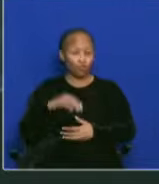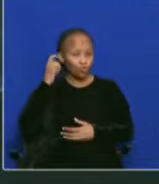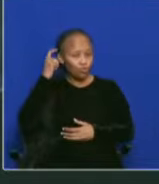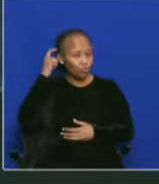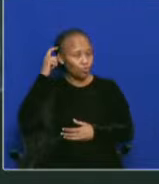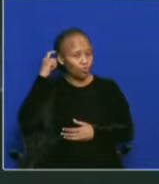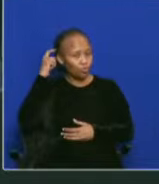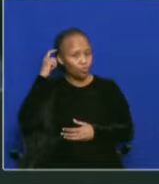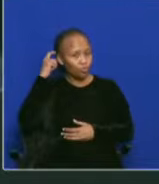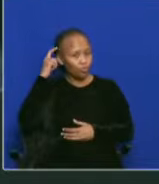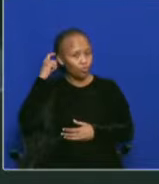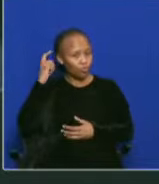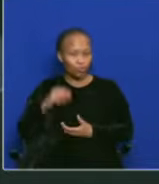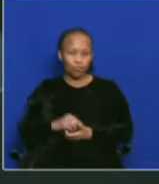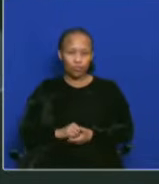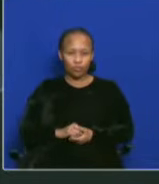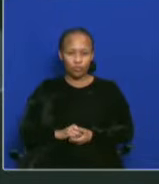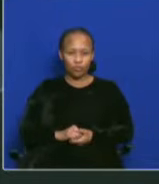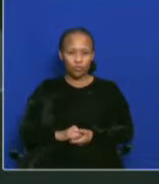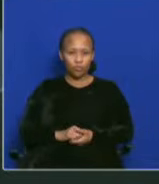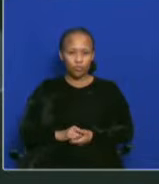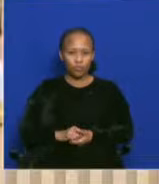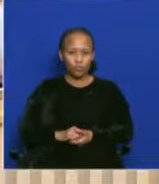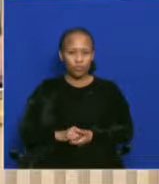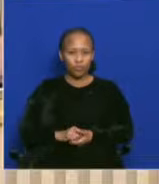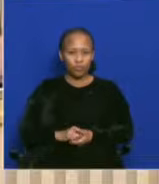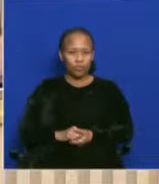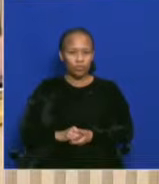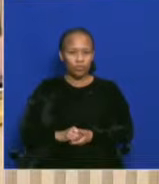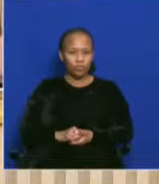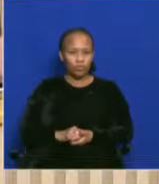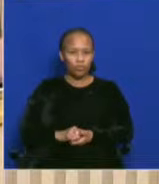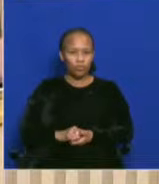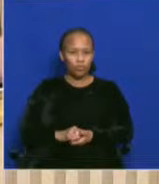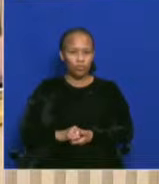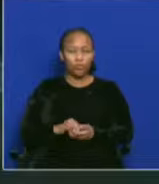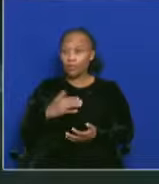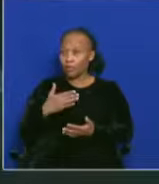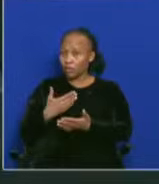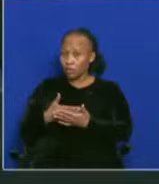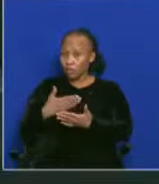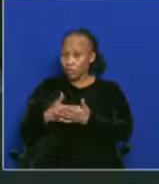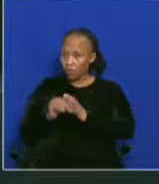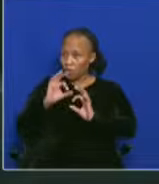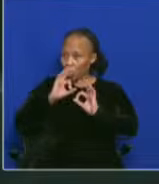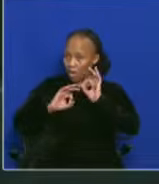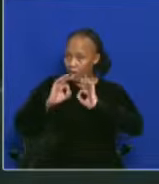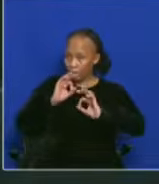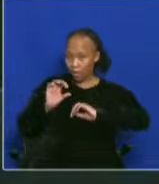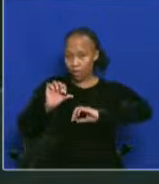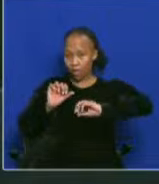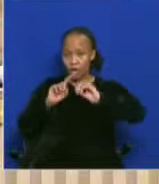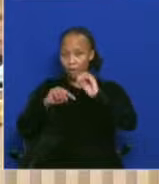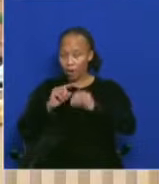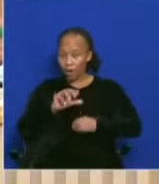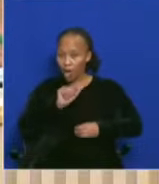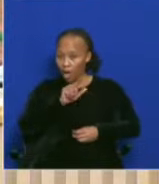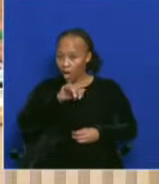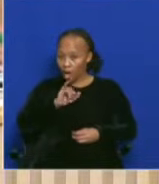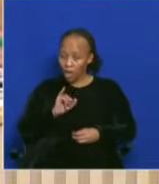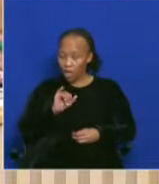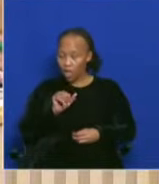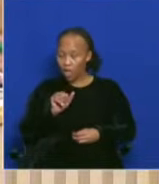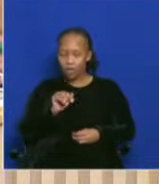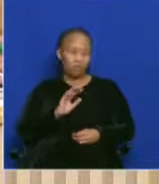available material who Ali is? not yet, Chair. All right. So,